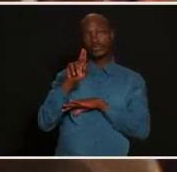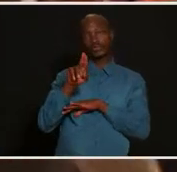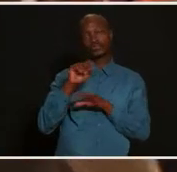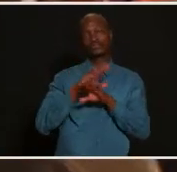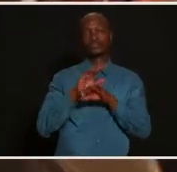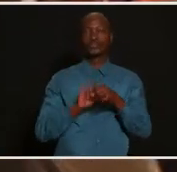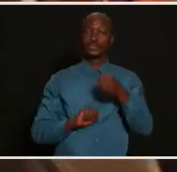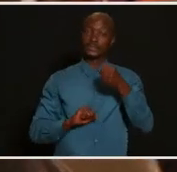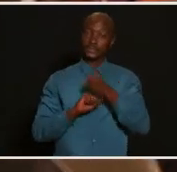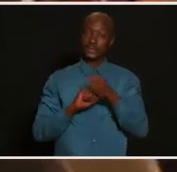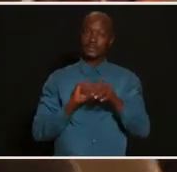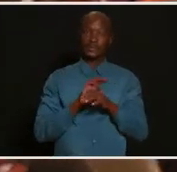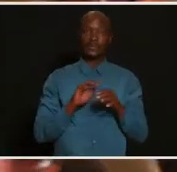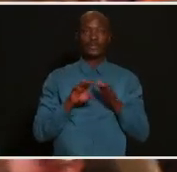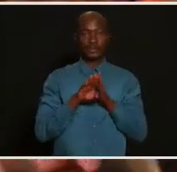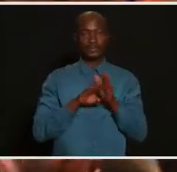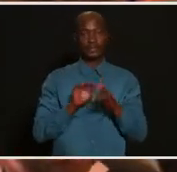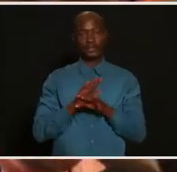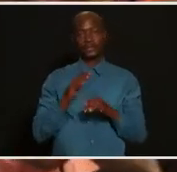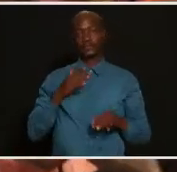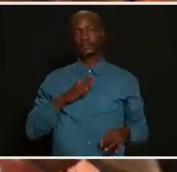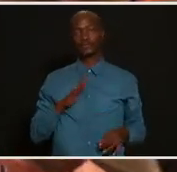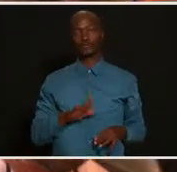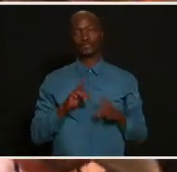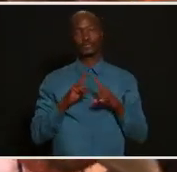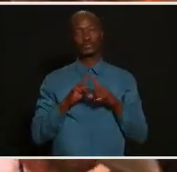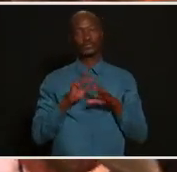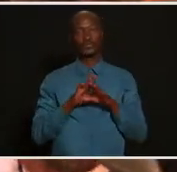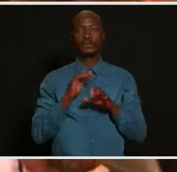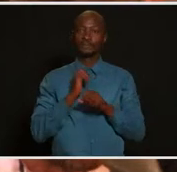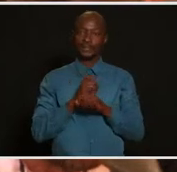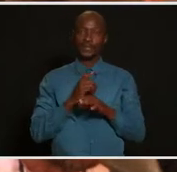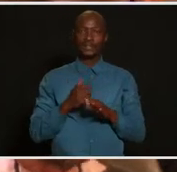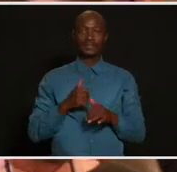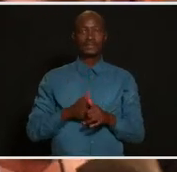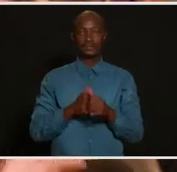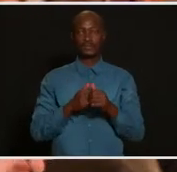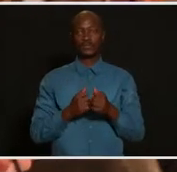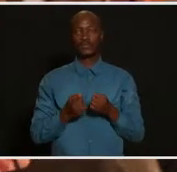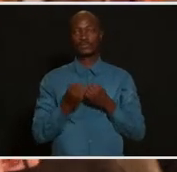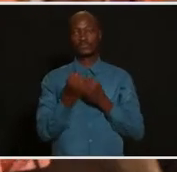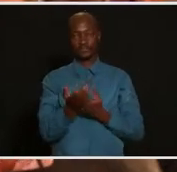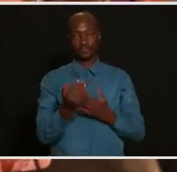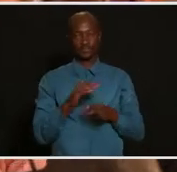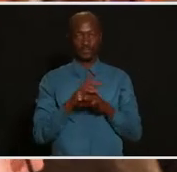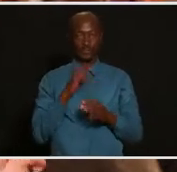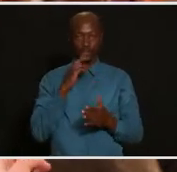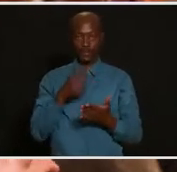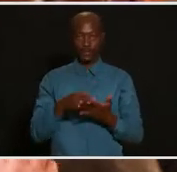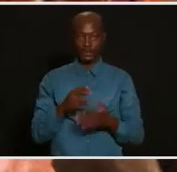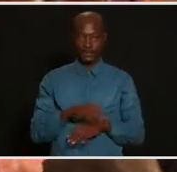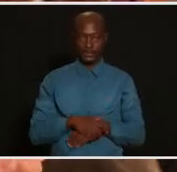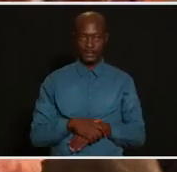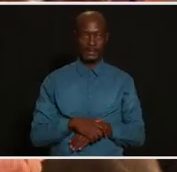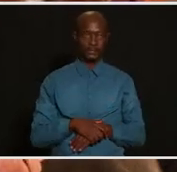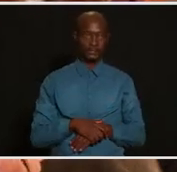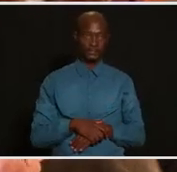support the bill and would like to make the following submissions and all recommendations